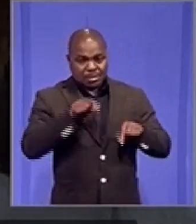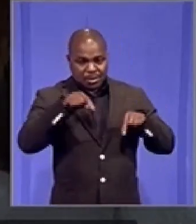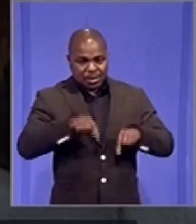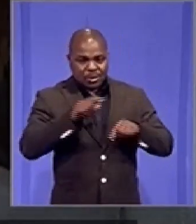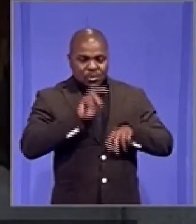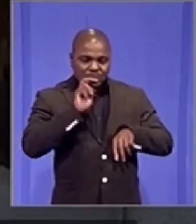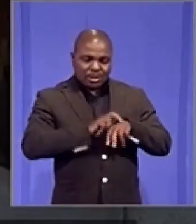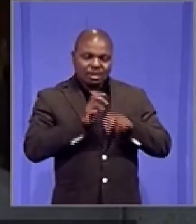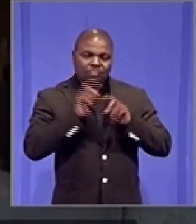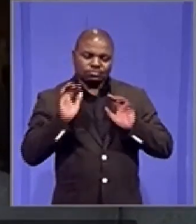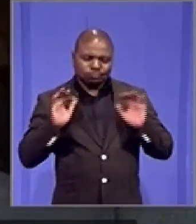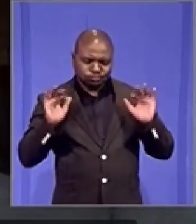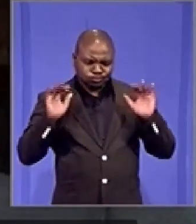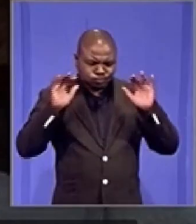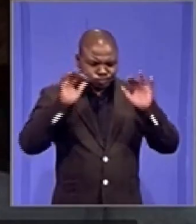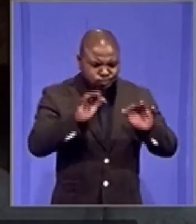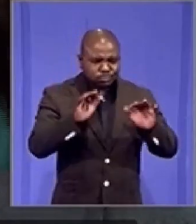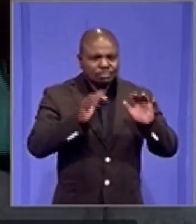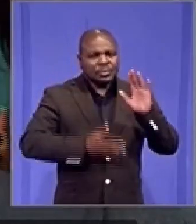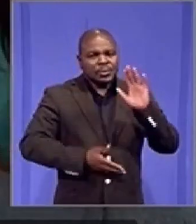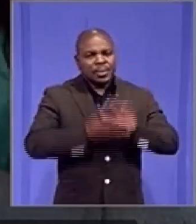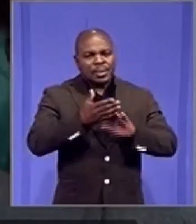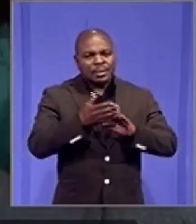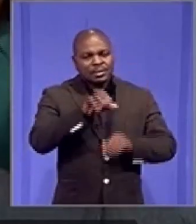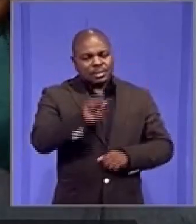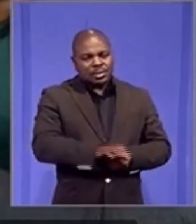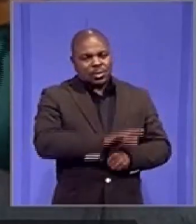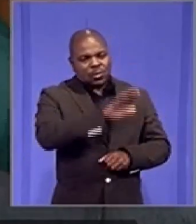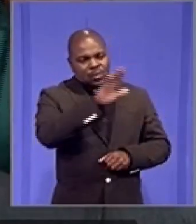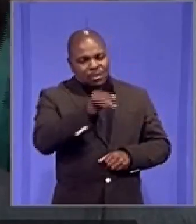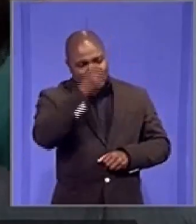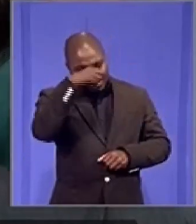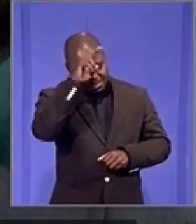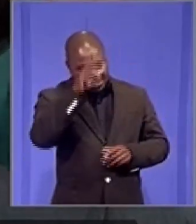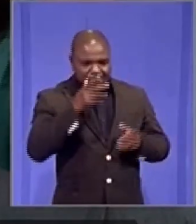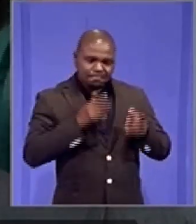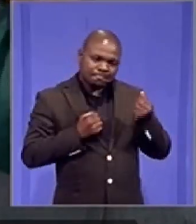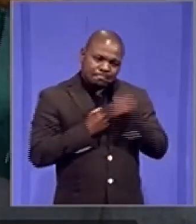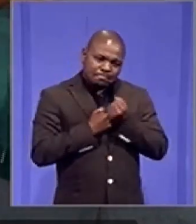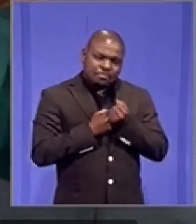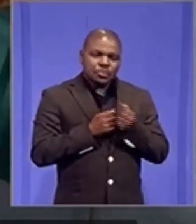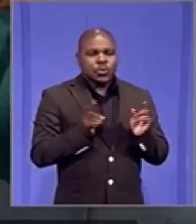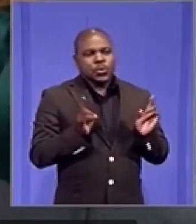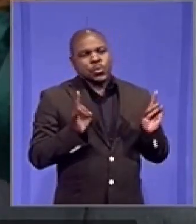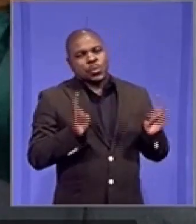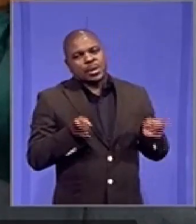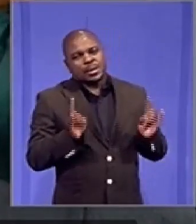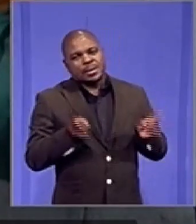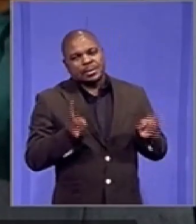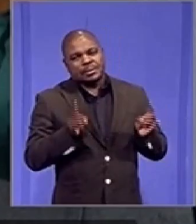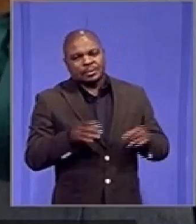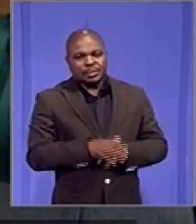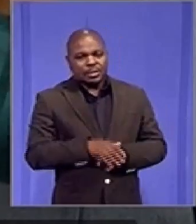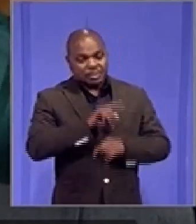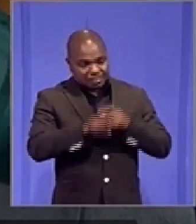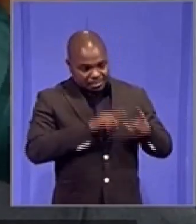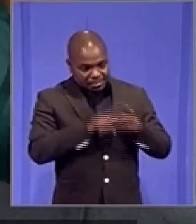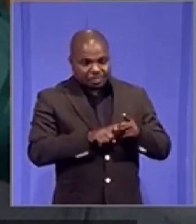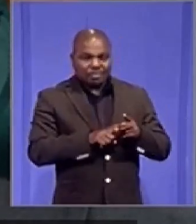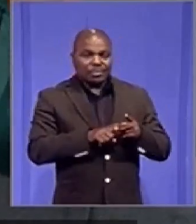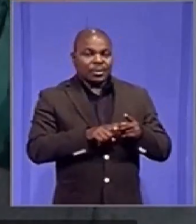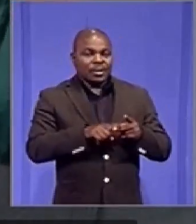rieng ka makatanamane re re lebeleng diboke tsa rena re di supporteng ka mogore ka gonang ka gona gore ba fitlhe